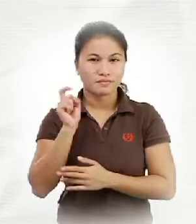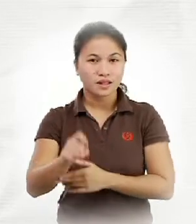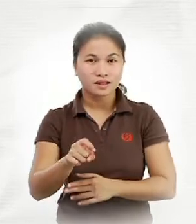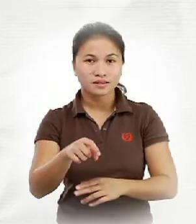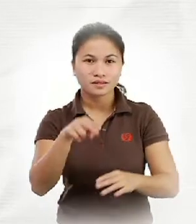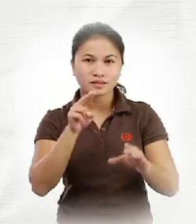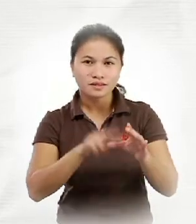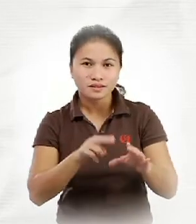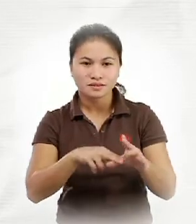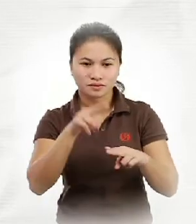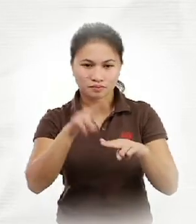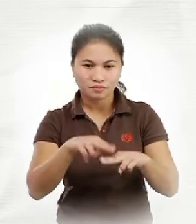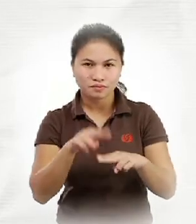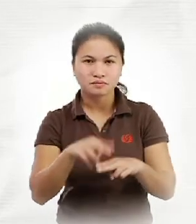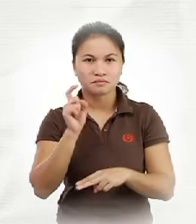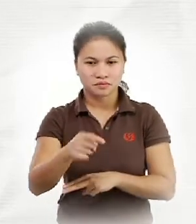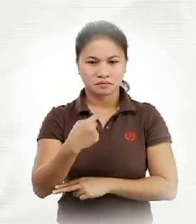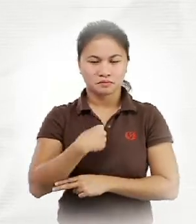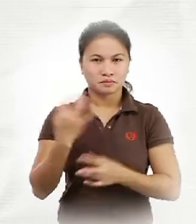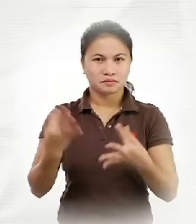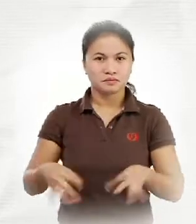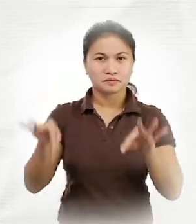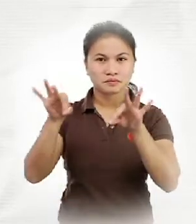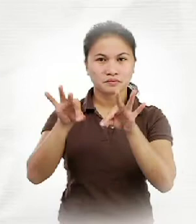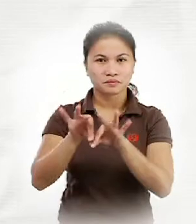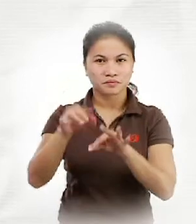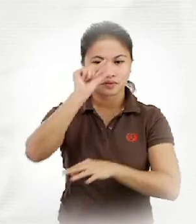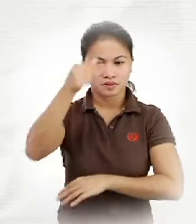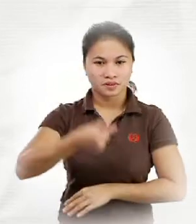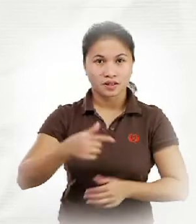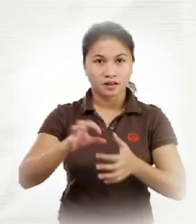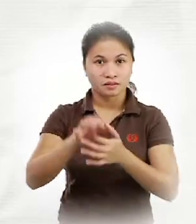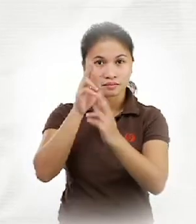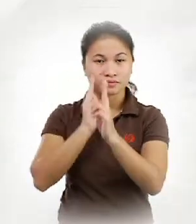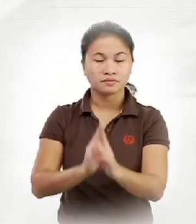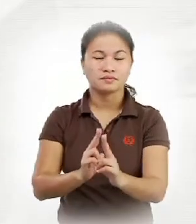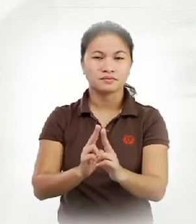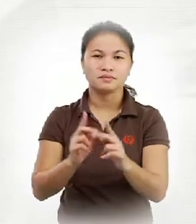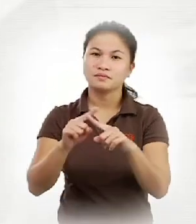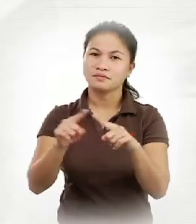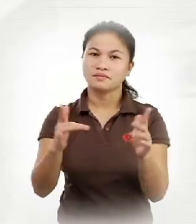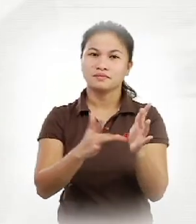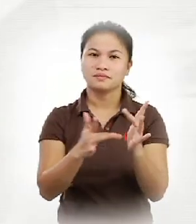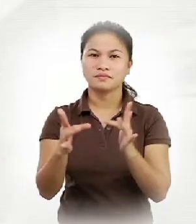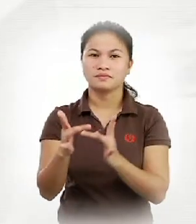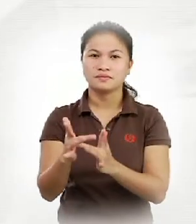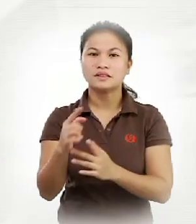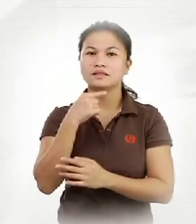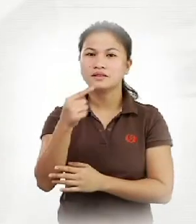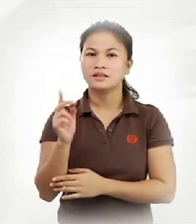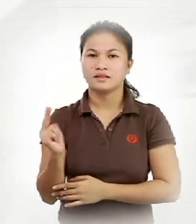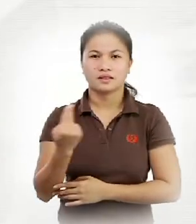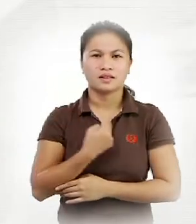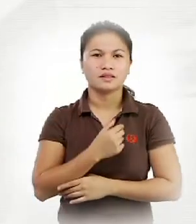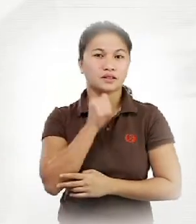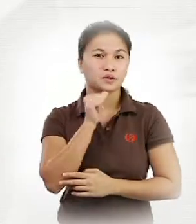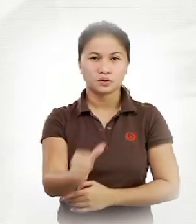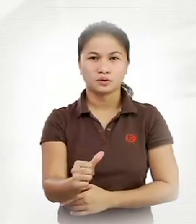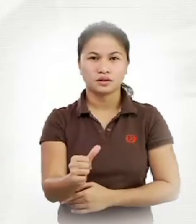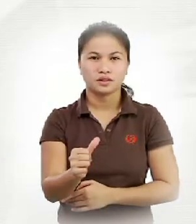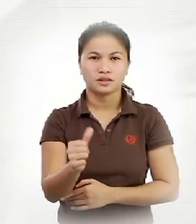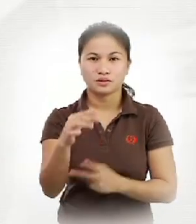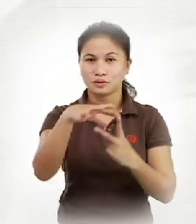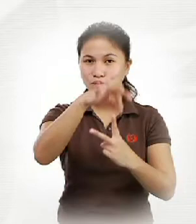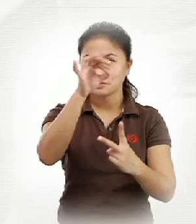that they be treated as guests of honor. But Jesus is telling us,